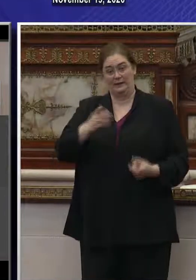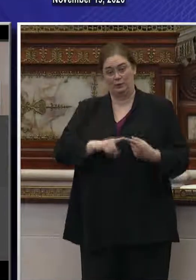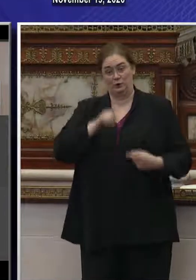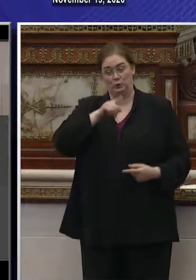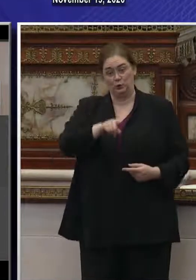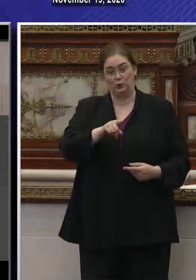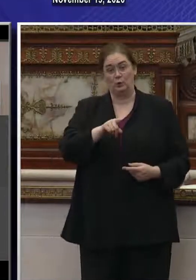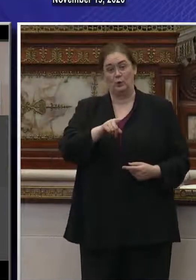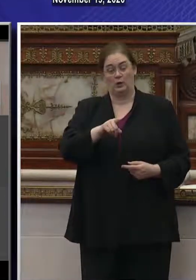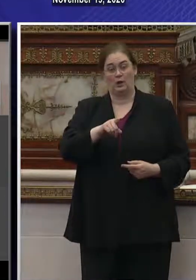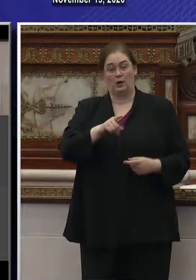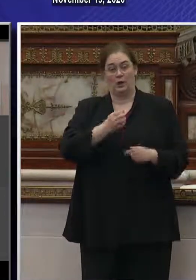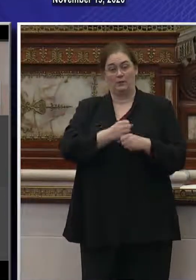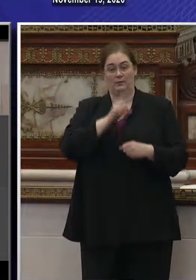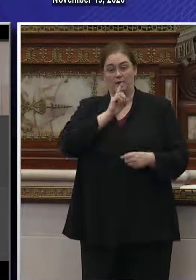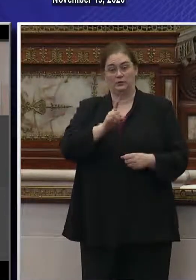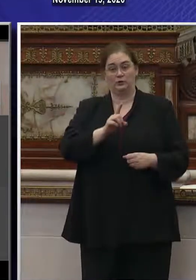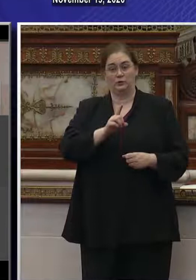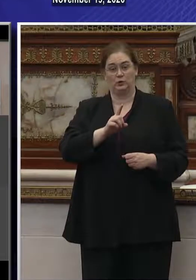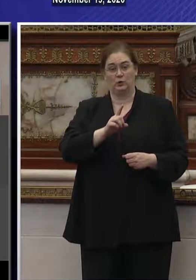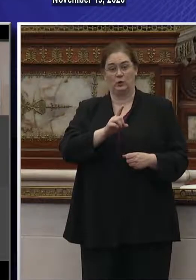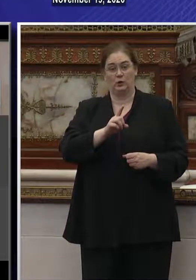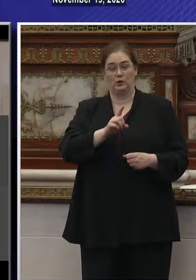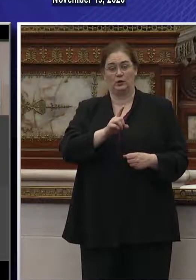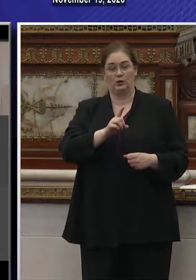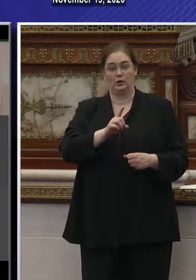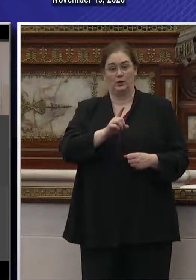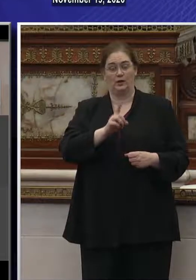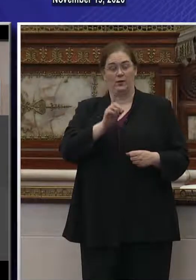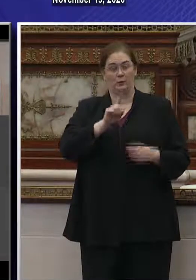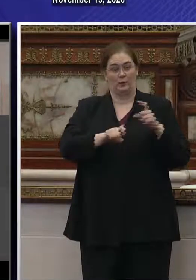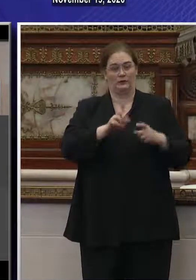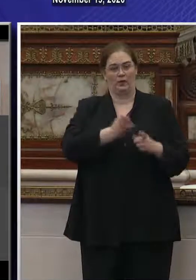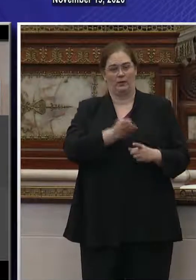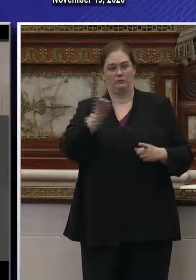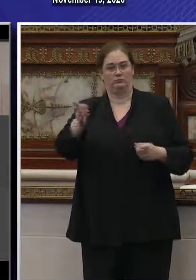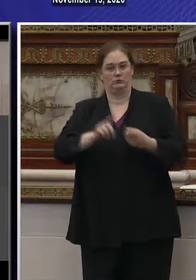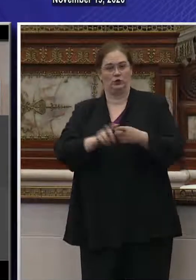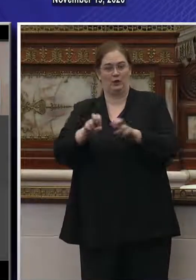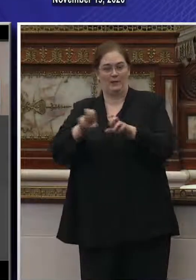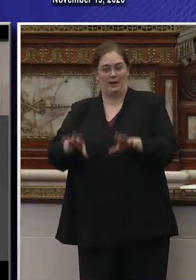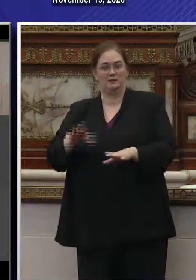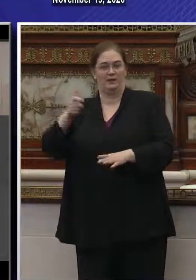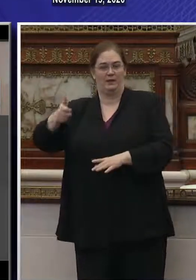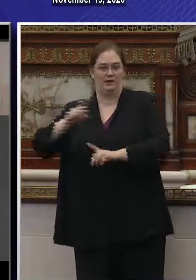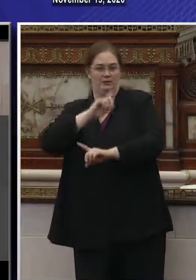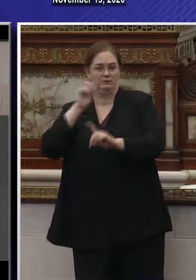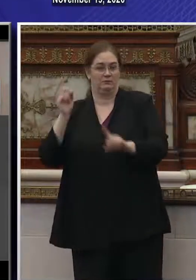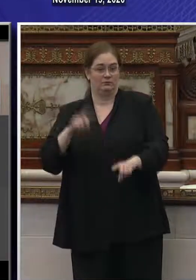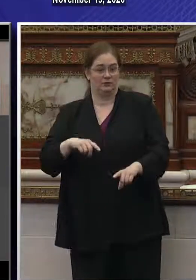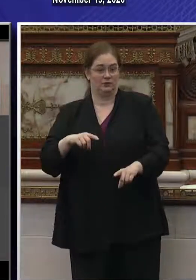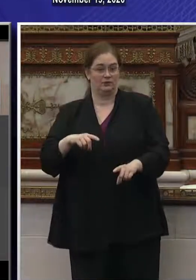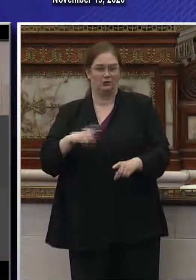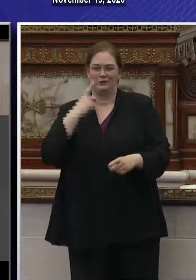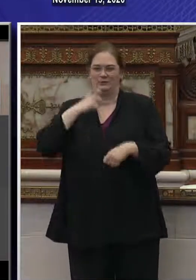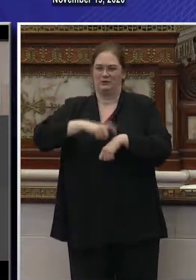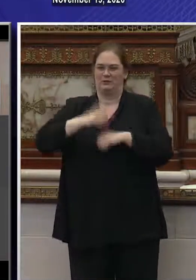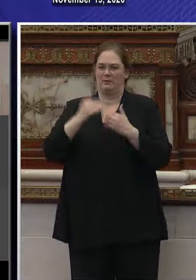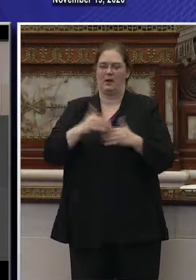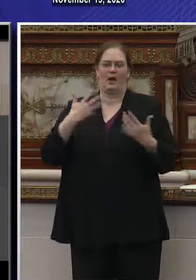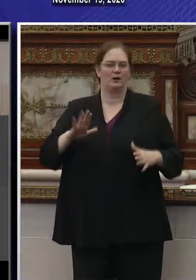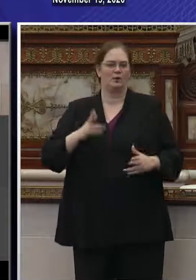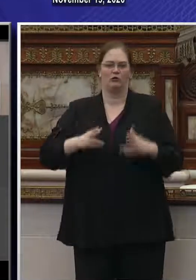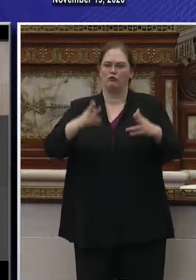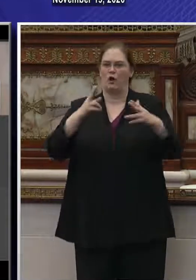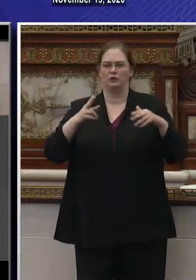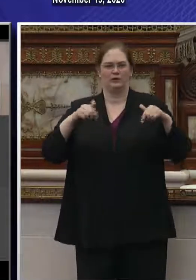you, and we'll make sure that we get them to the panelists and unanswered questions just due to time, because I don't want to